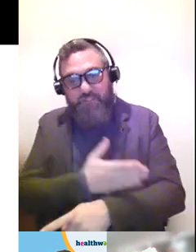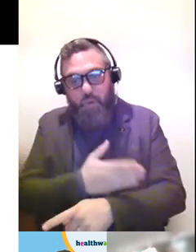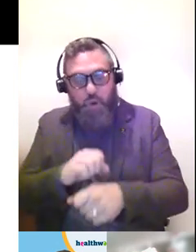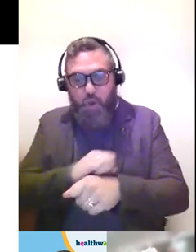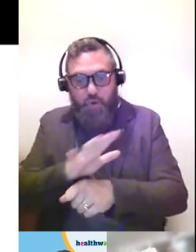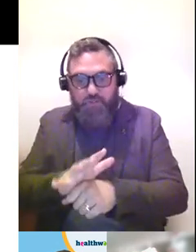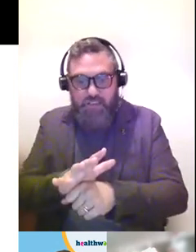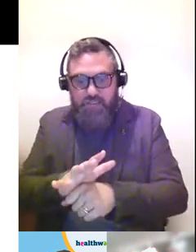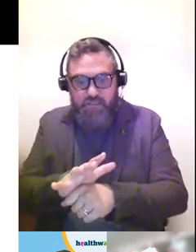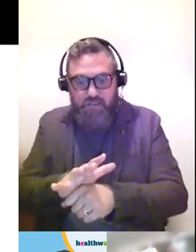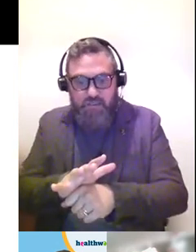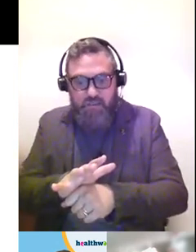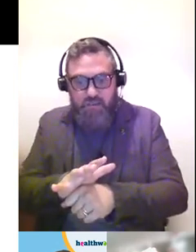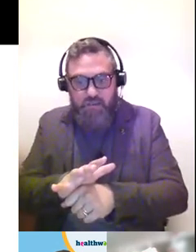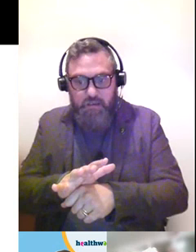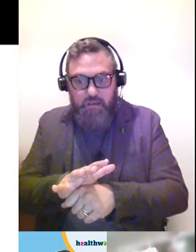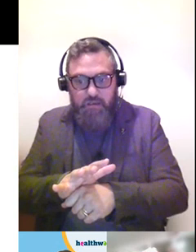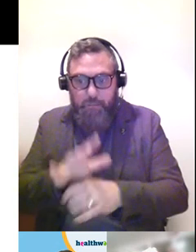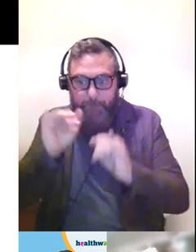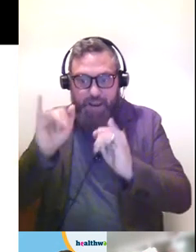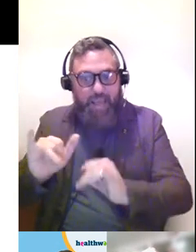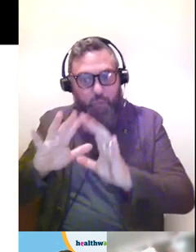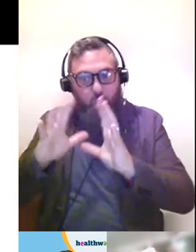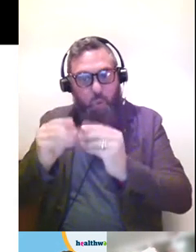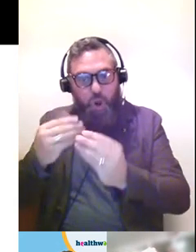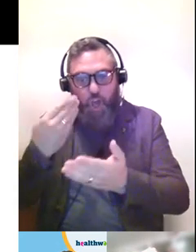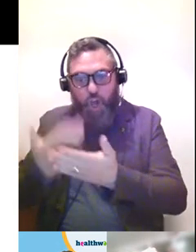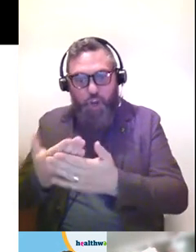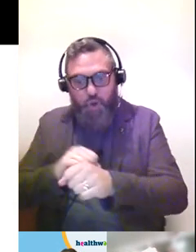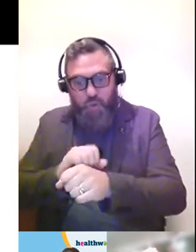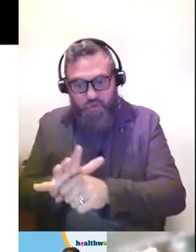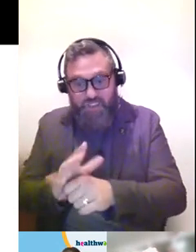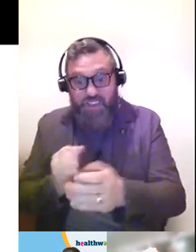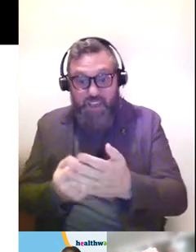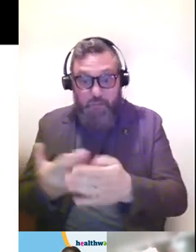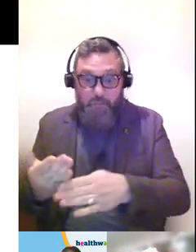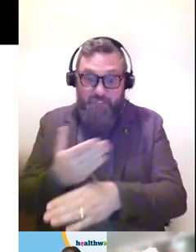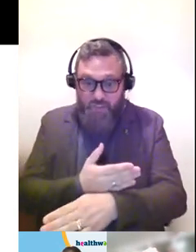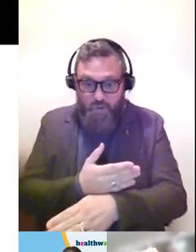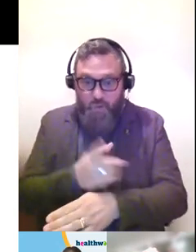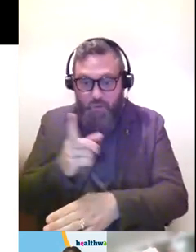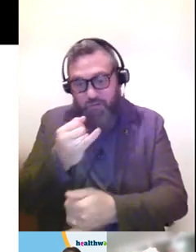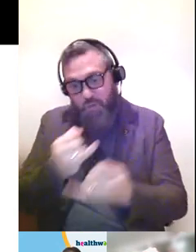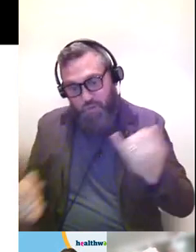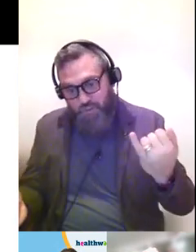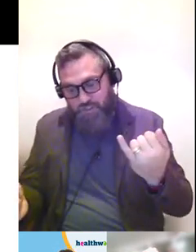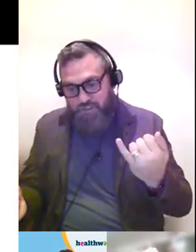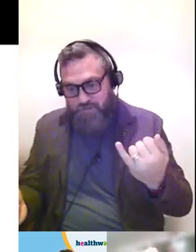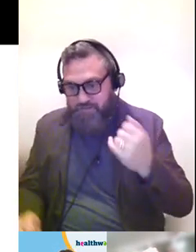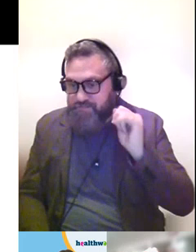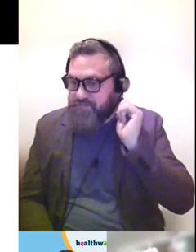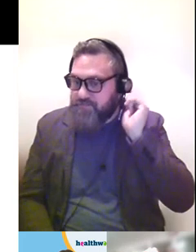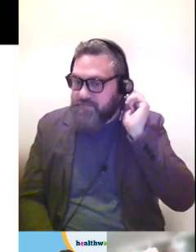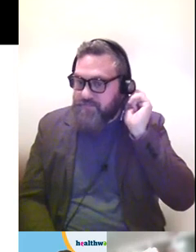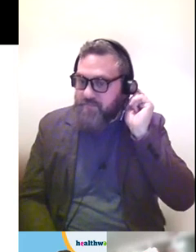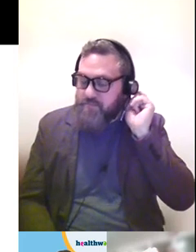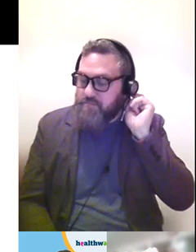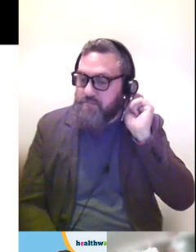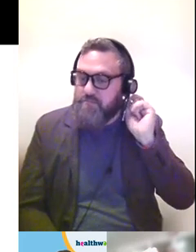not make that mistake that blame everything on COVID. It was occurring before that. Now, I've not